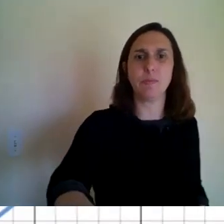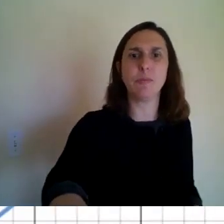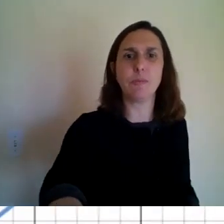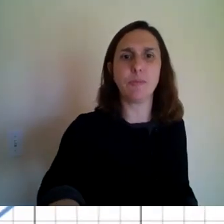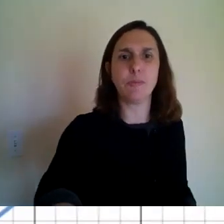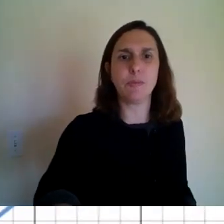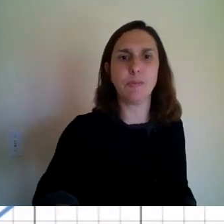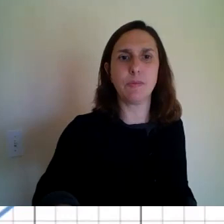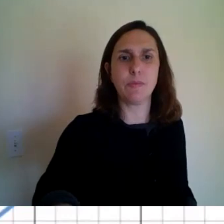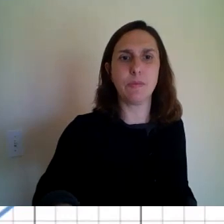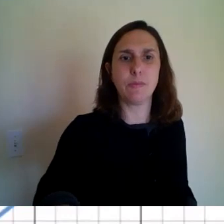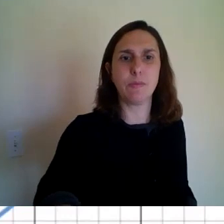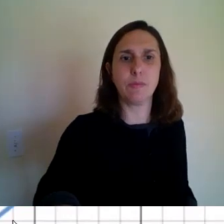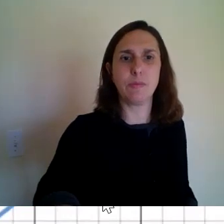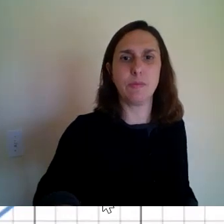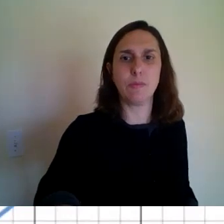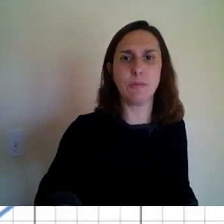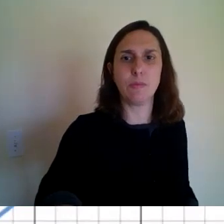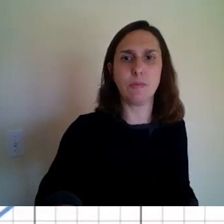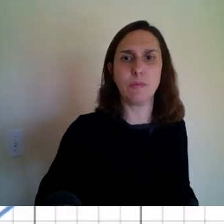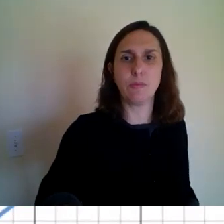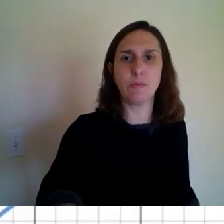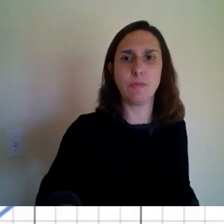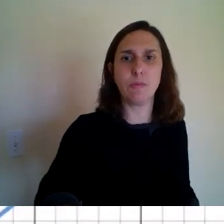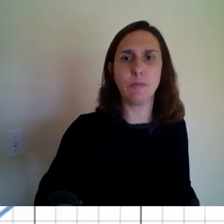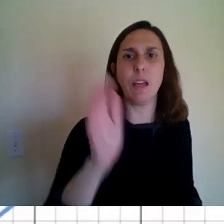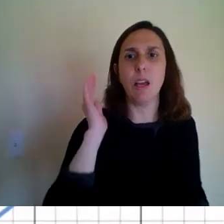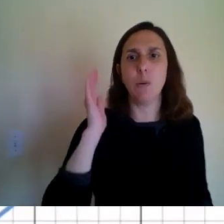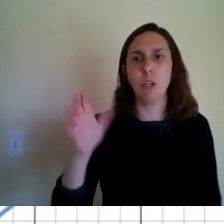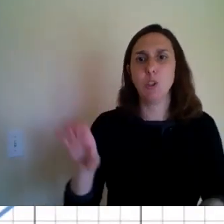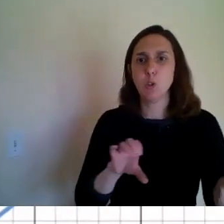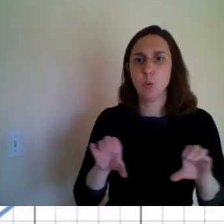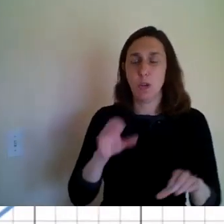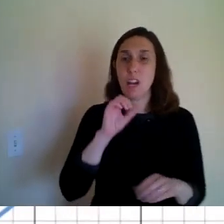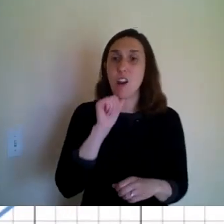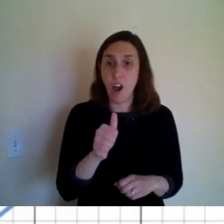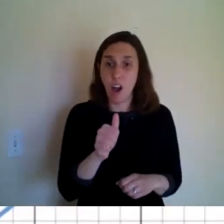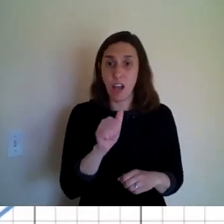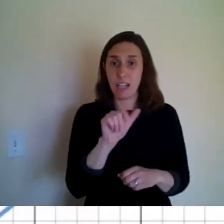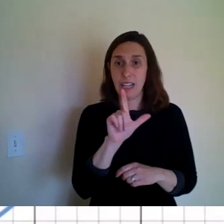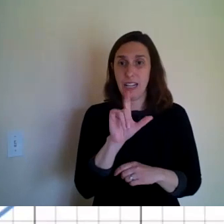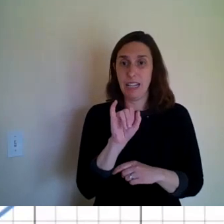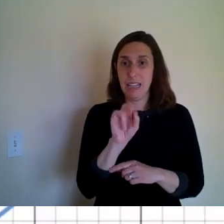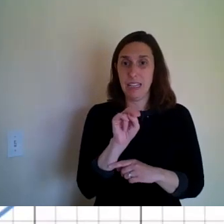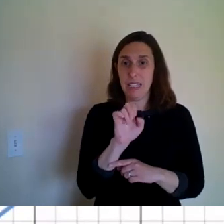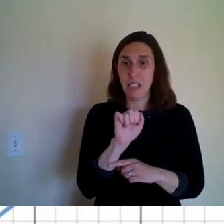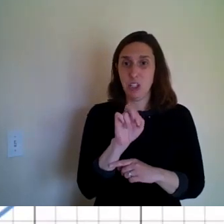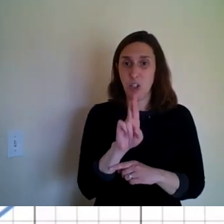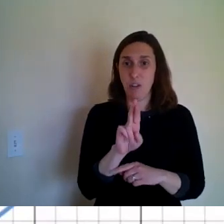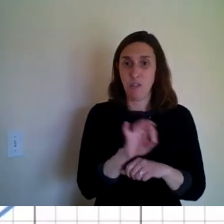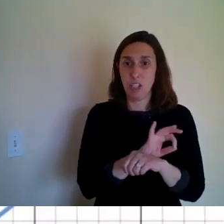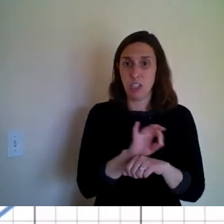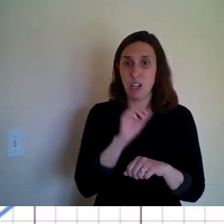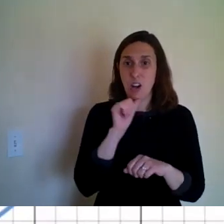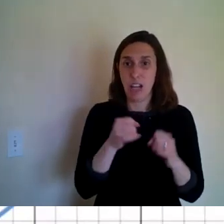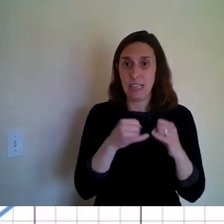Let's see. I'm going to do a nonlinear function to see how we can invert a nonlinear function.